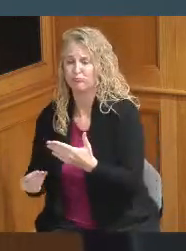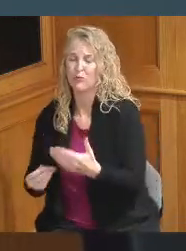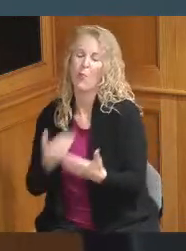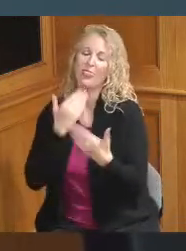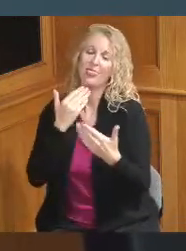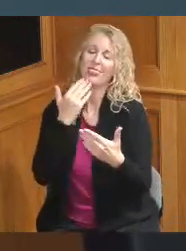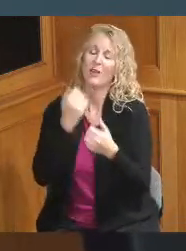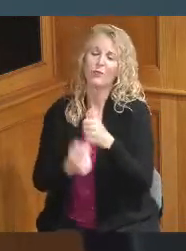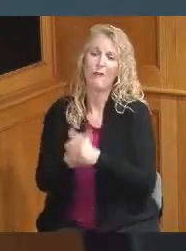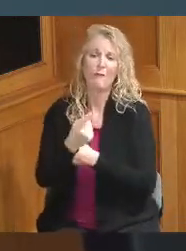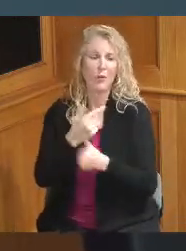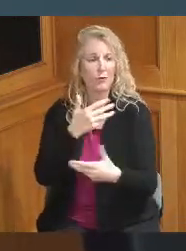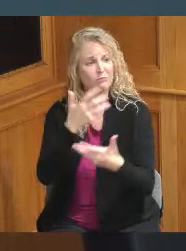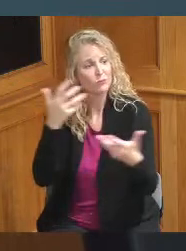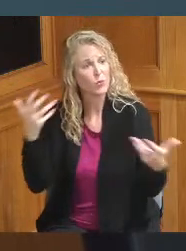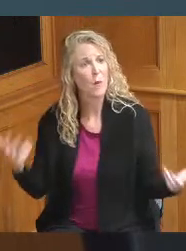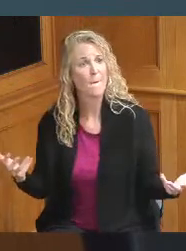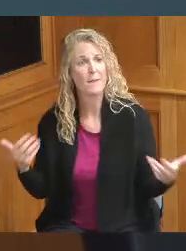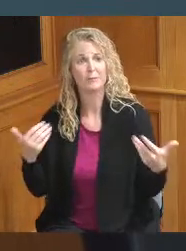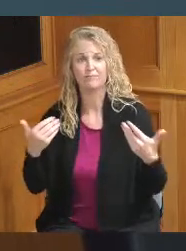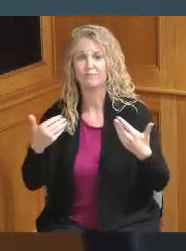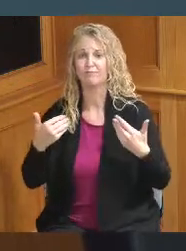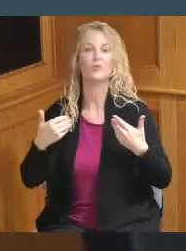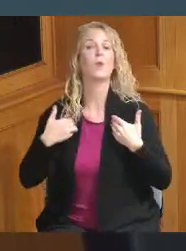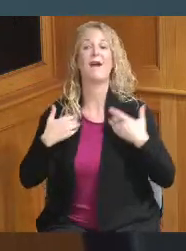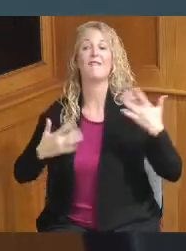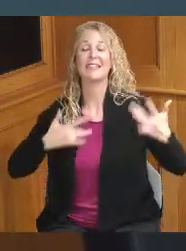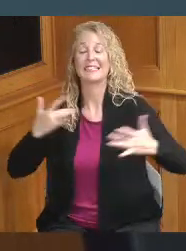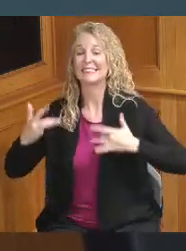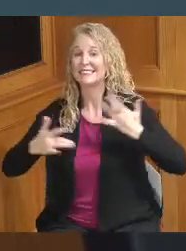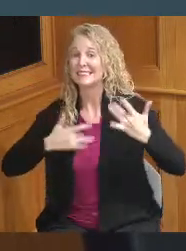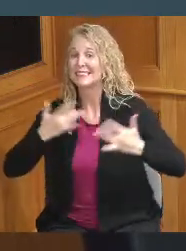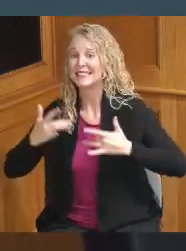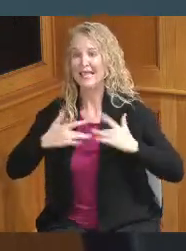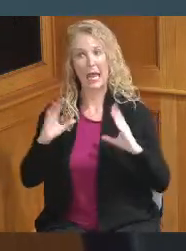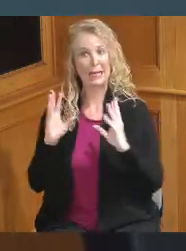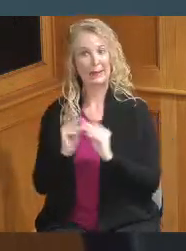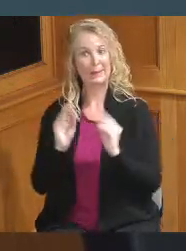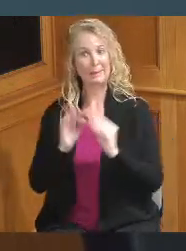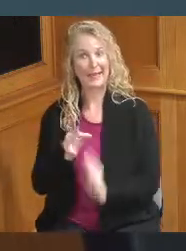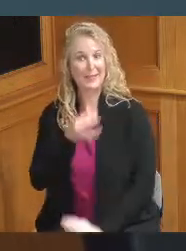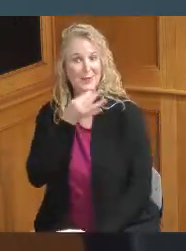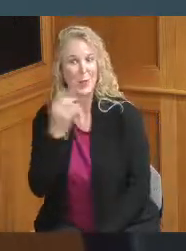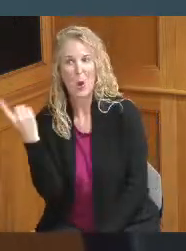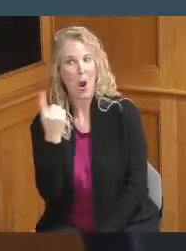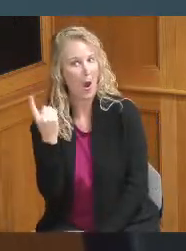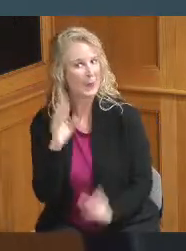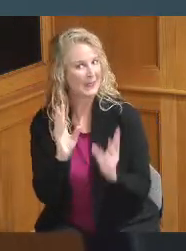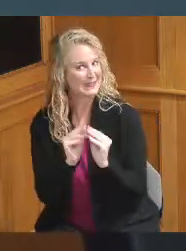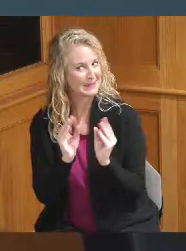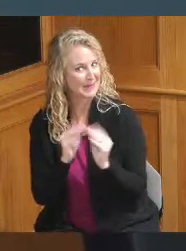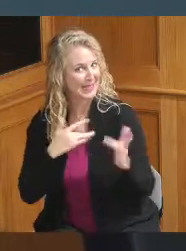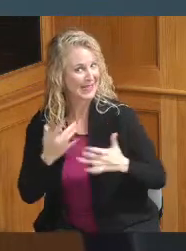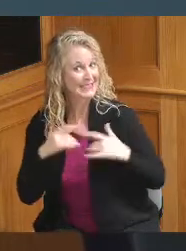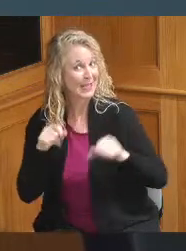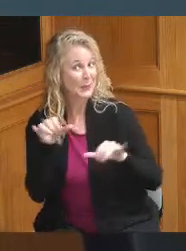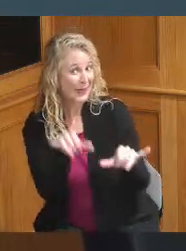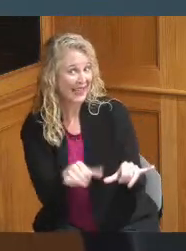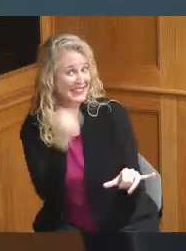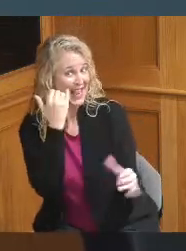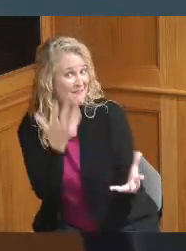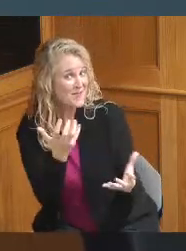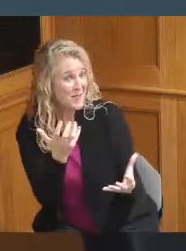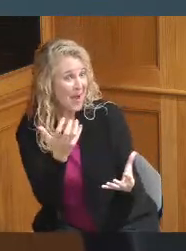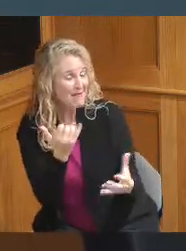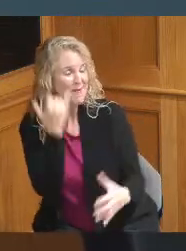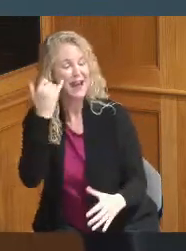thank you all so much. We have a very exciting meeting down here. We're always exciting. You're welcome to stay. But